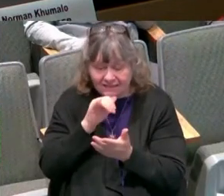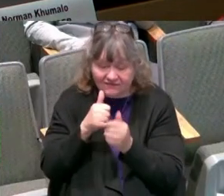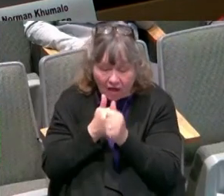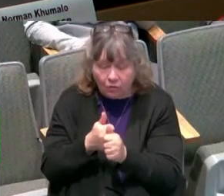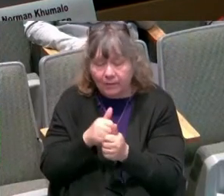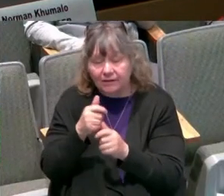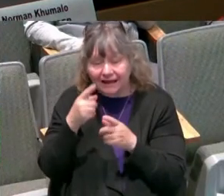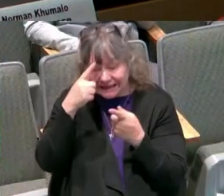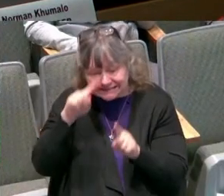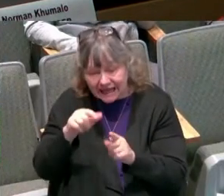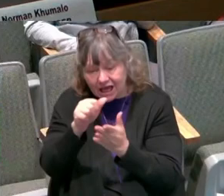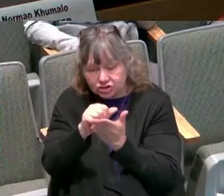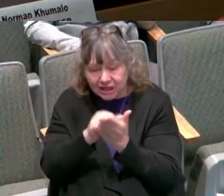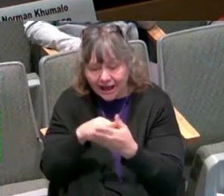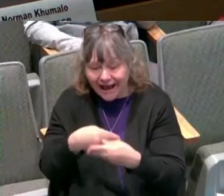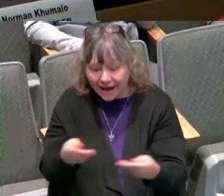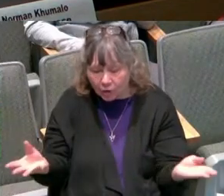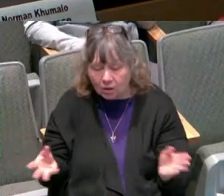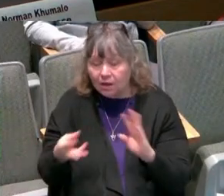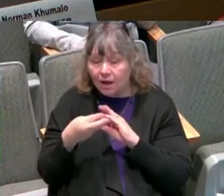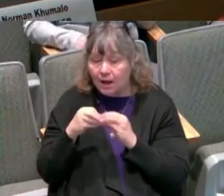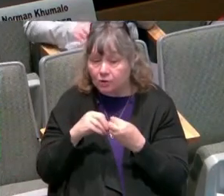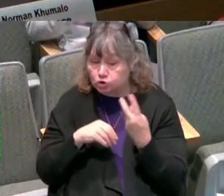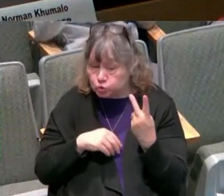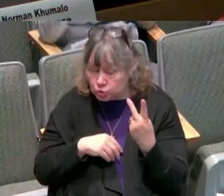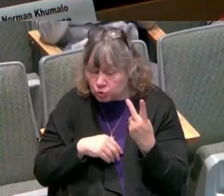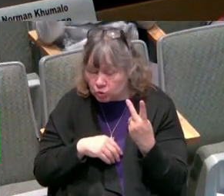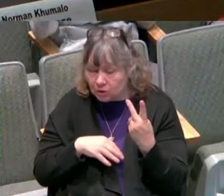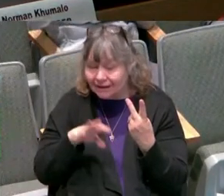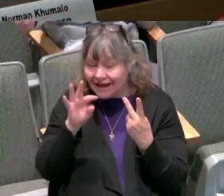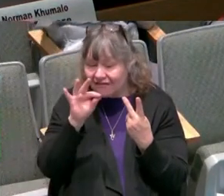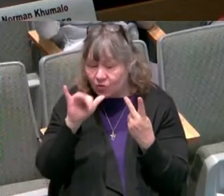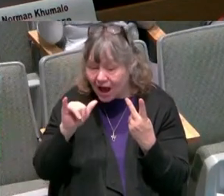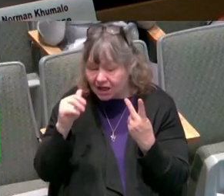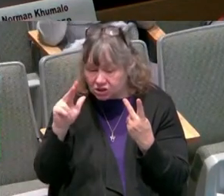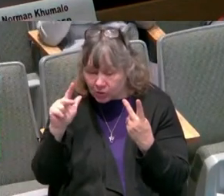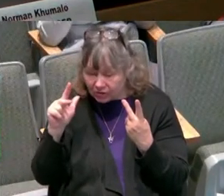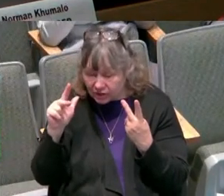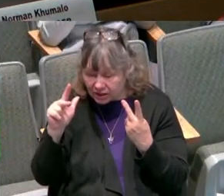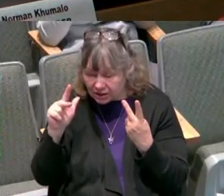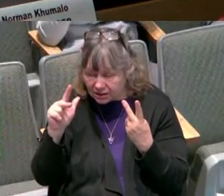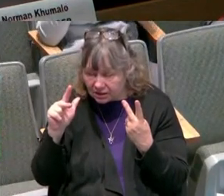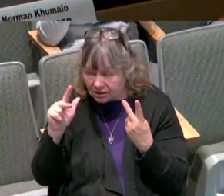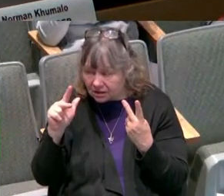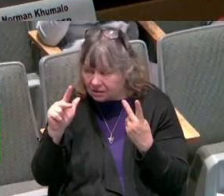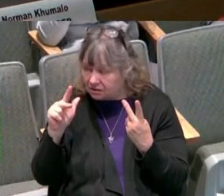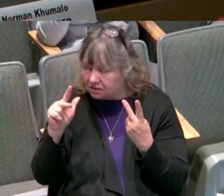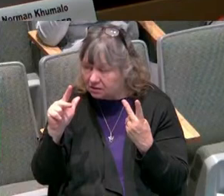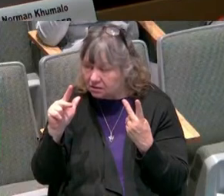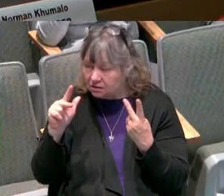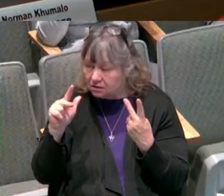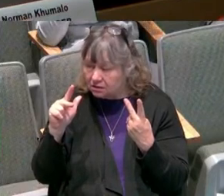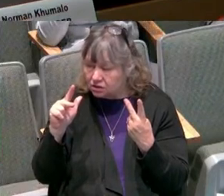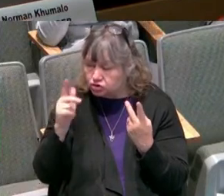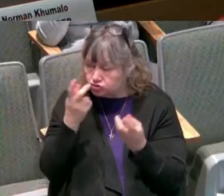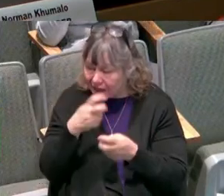handout they are article number two foa 23 supplemental appreciation transfers